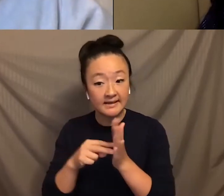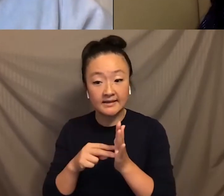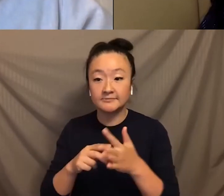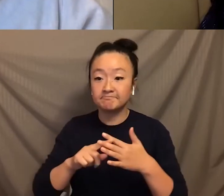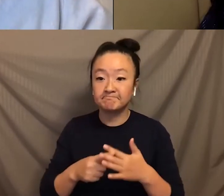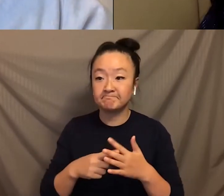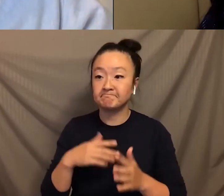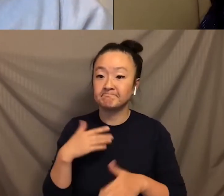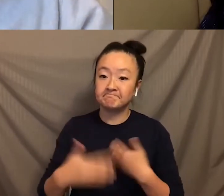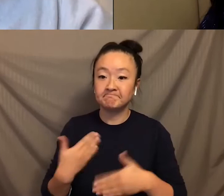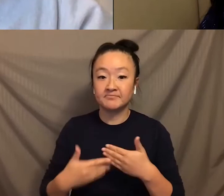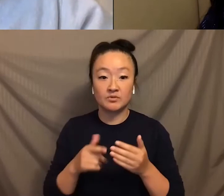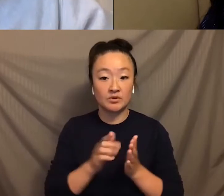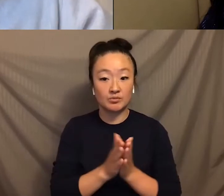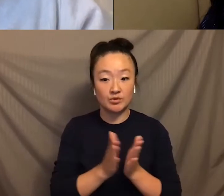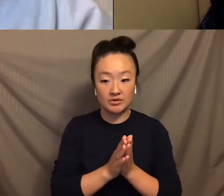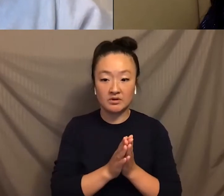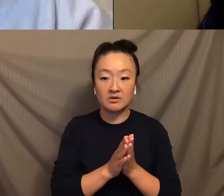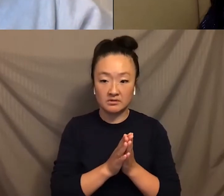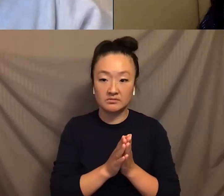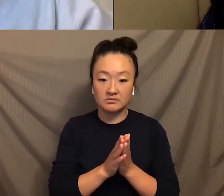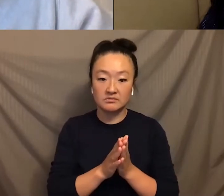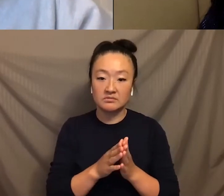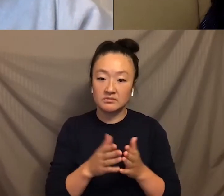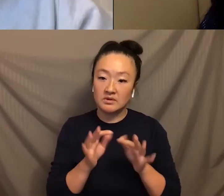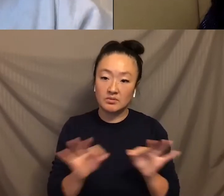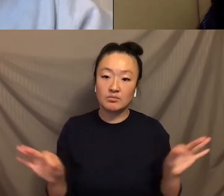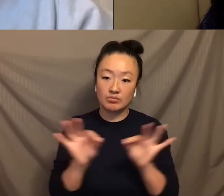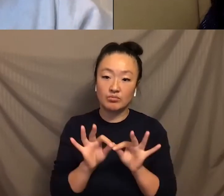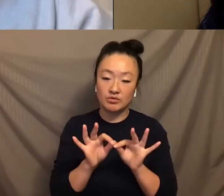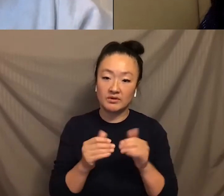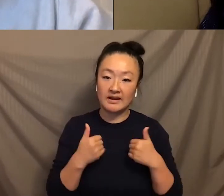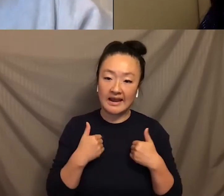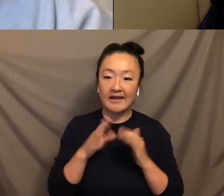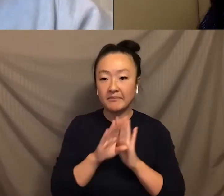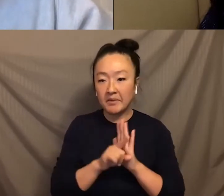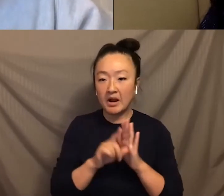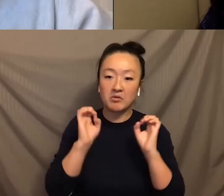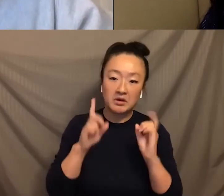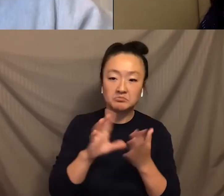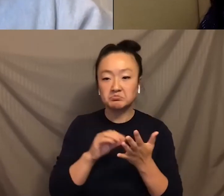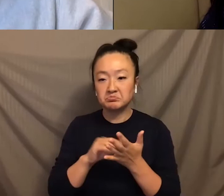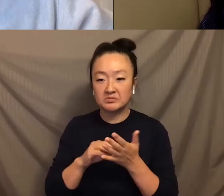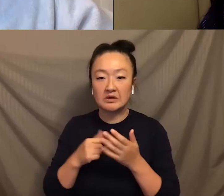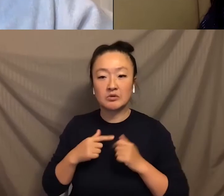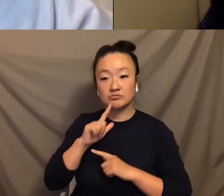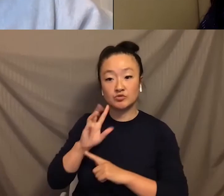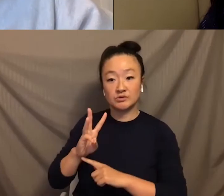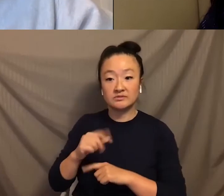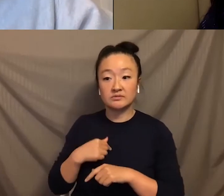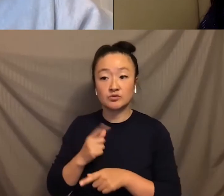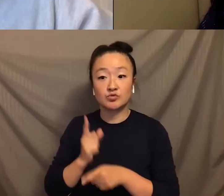book, being as credentialed as I could be when I was 26. I made sure I got the right